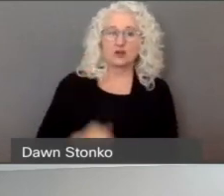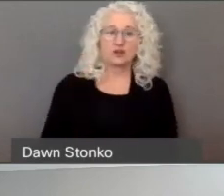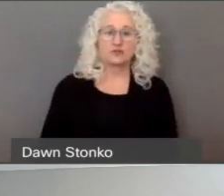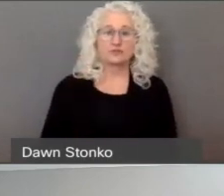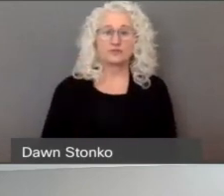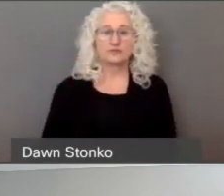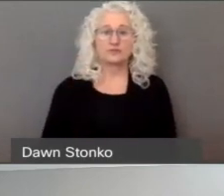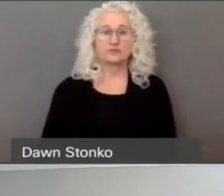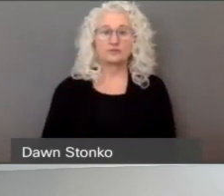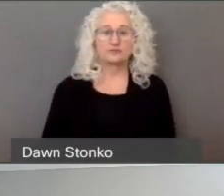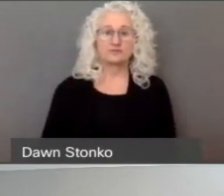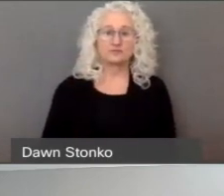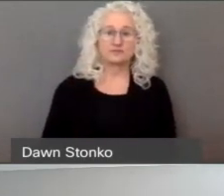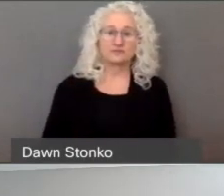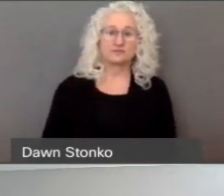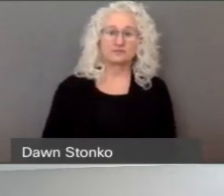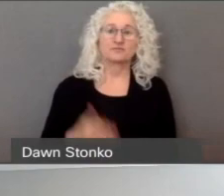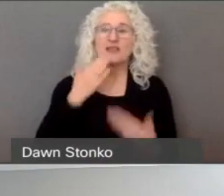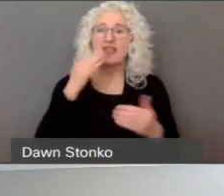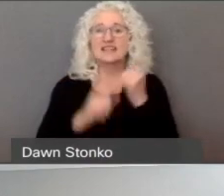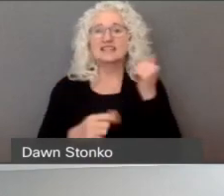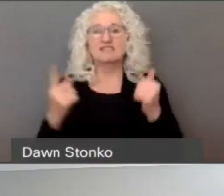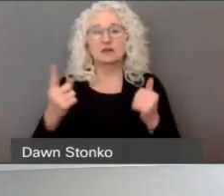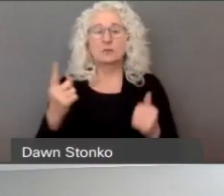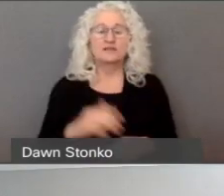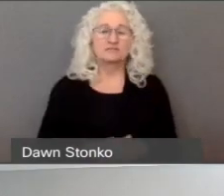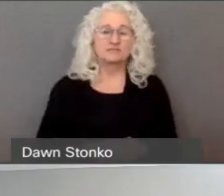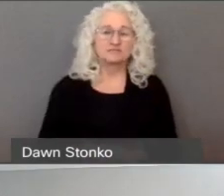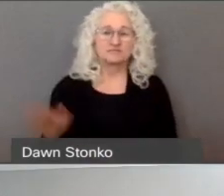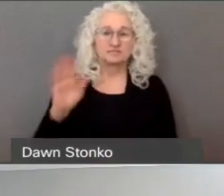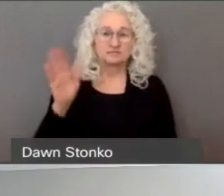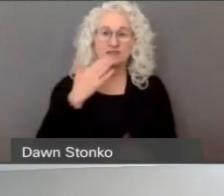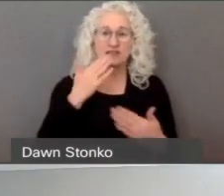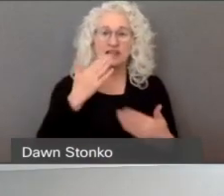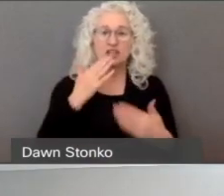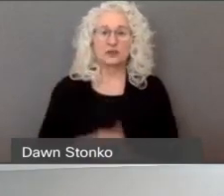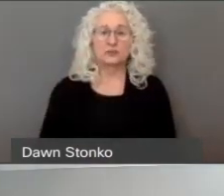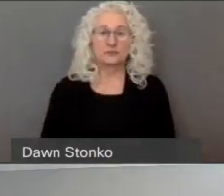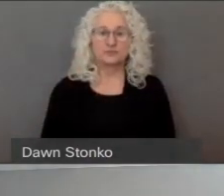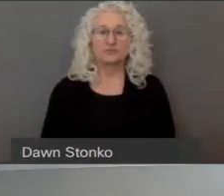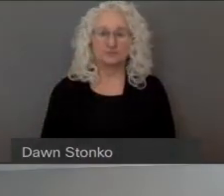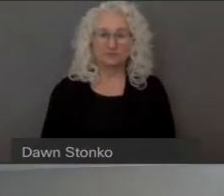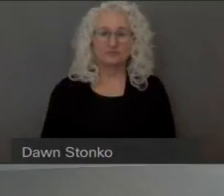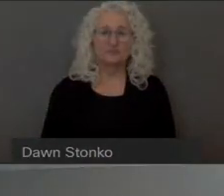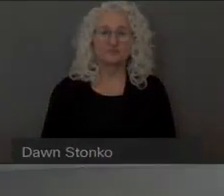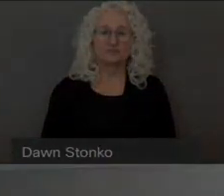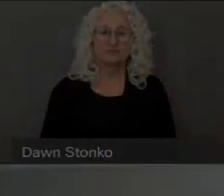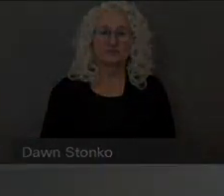Thanks, everyone. Thank you. Bye, everyone. Thank you. Thanks.